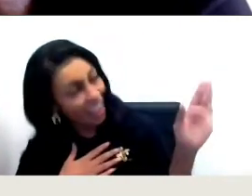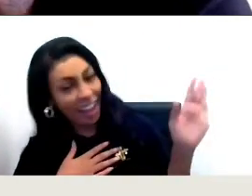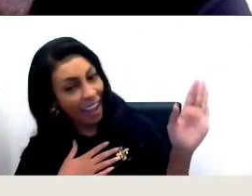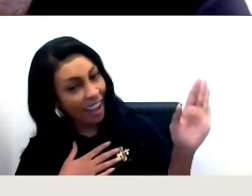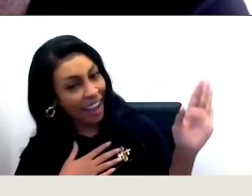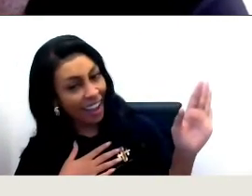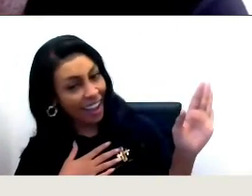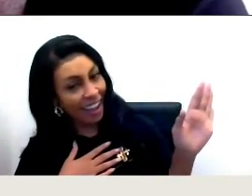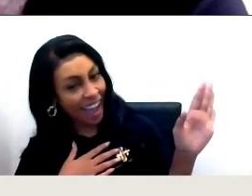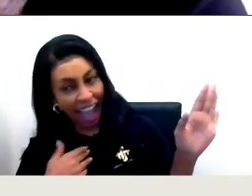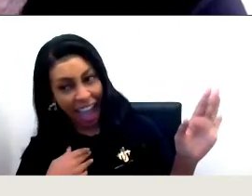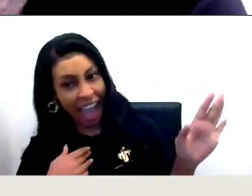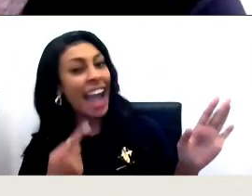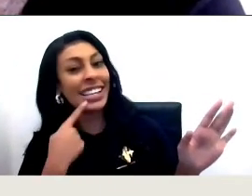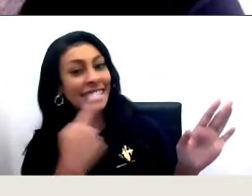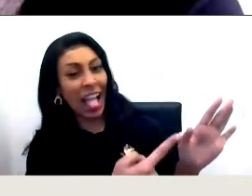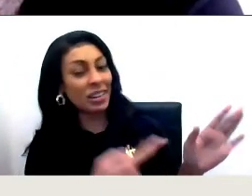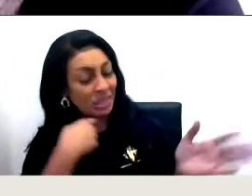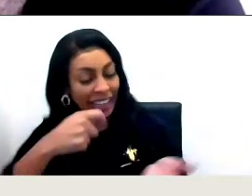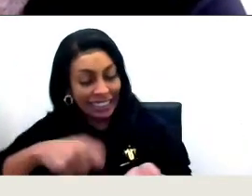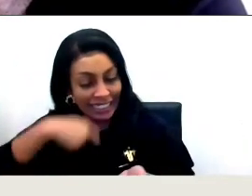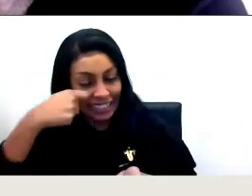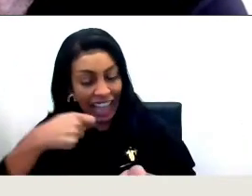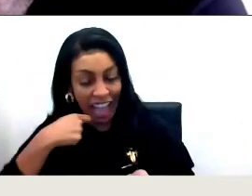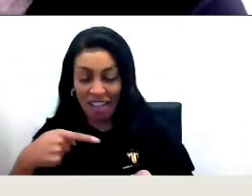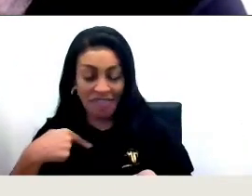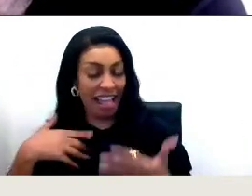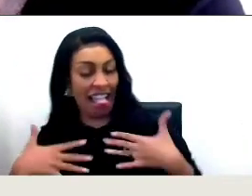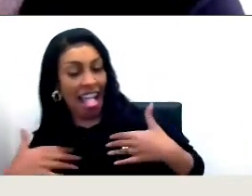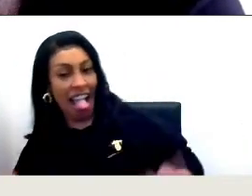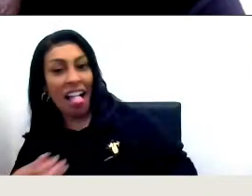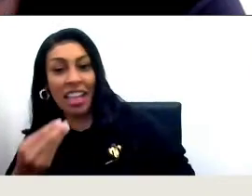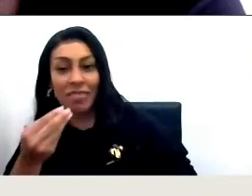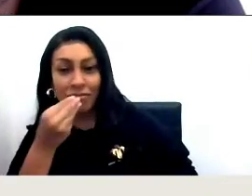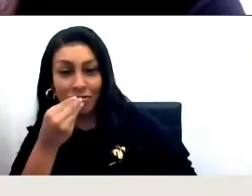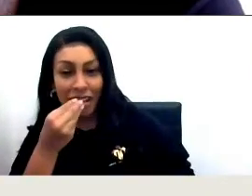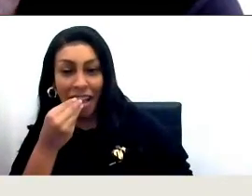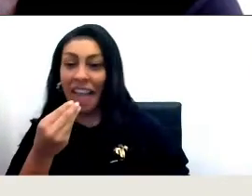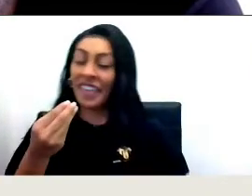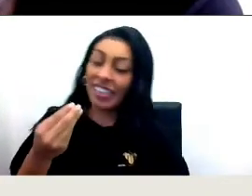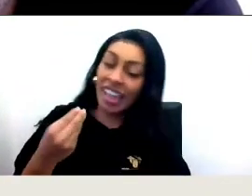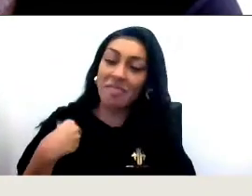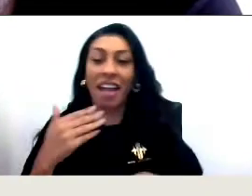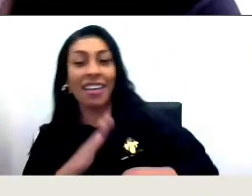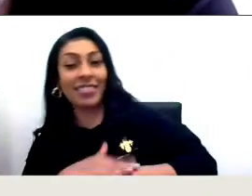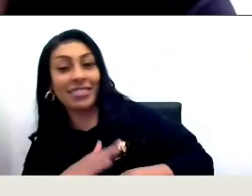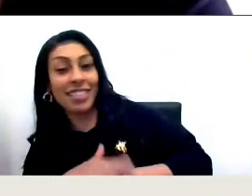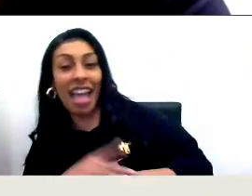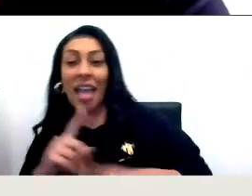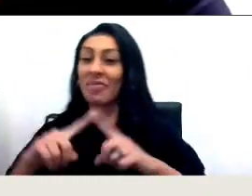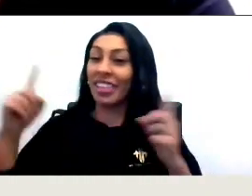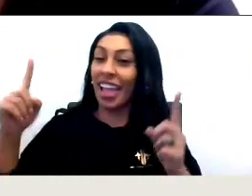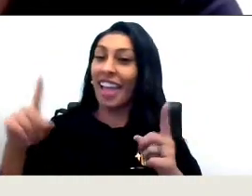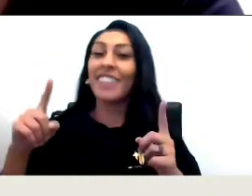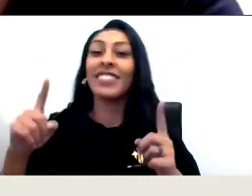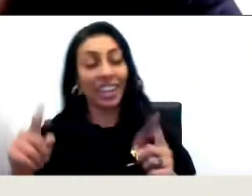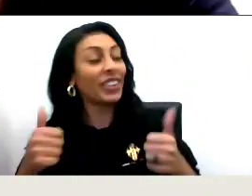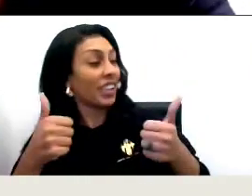you, I'm going to pour some cereal into a bowl. You're like, I'm having a healthy breakfast. I'm using the time to do something different. I'm